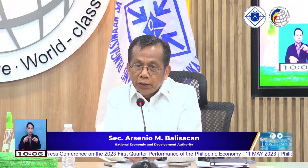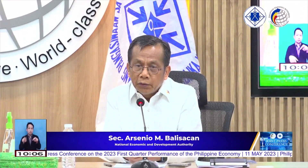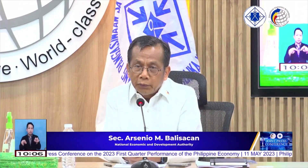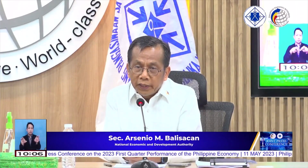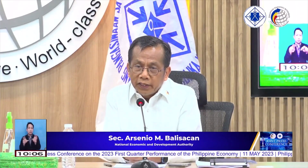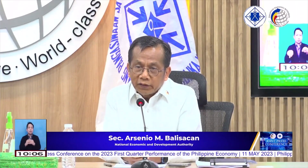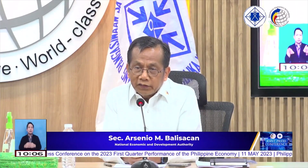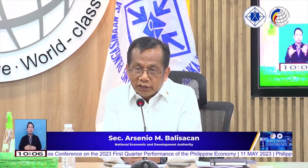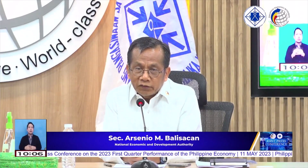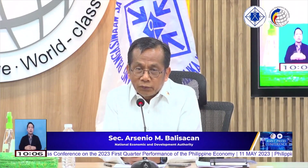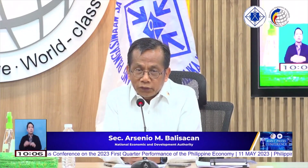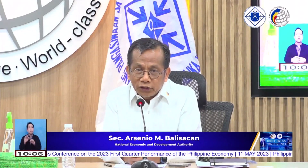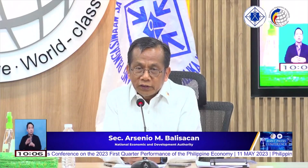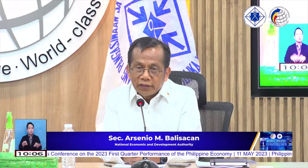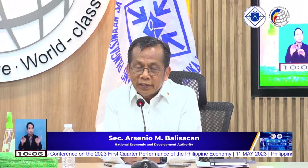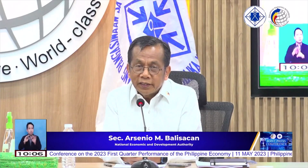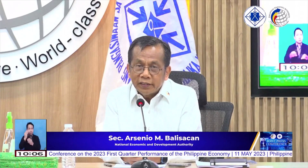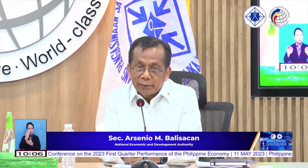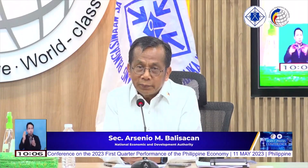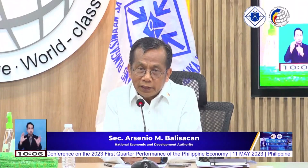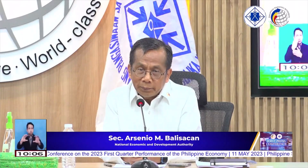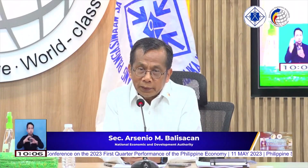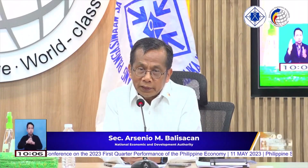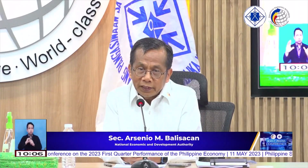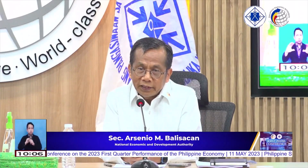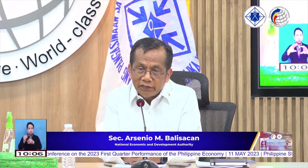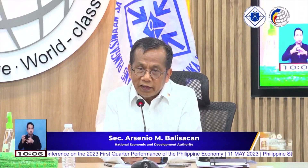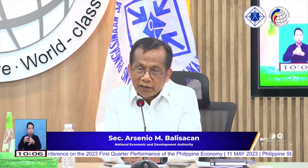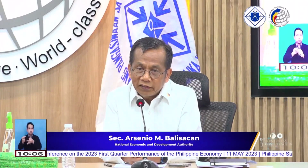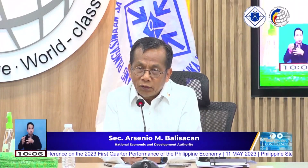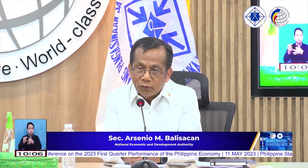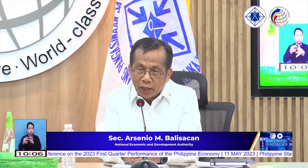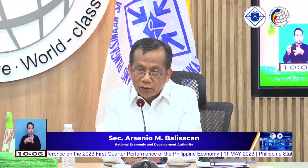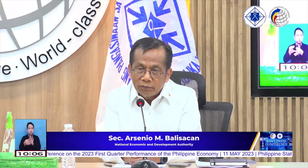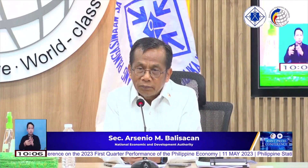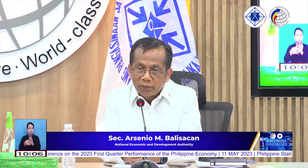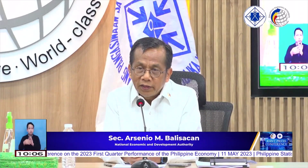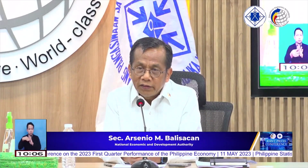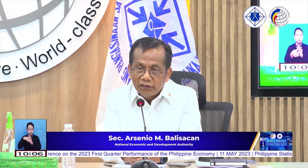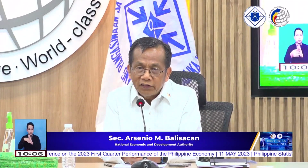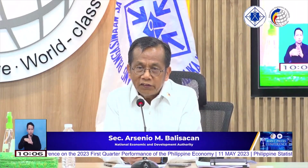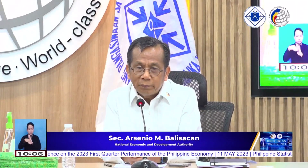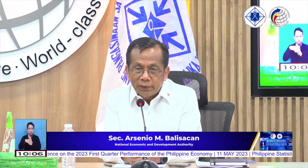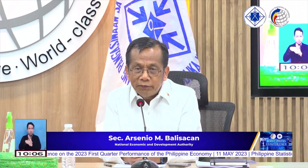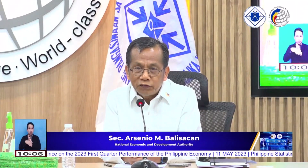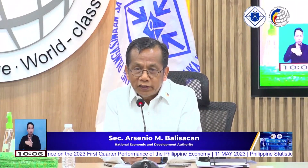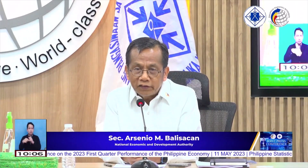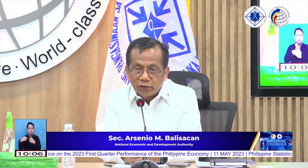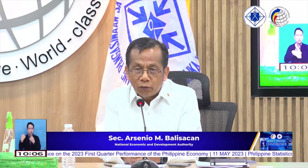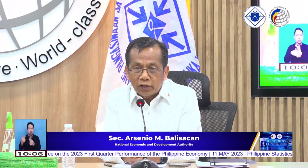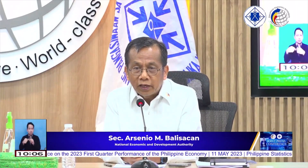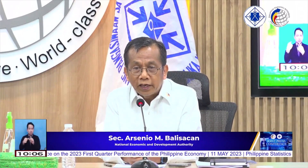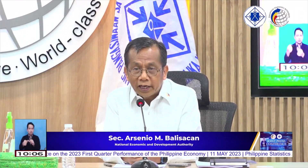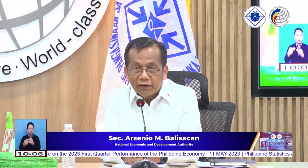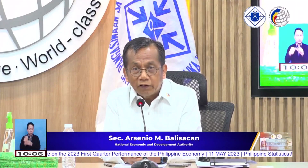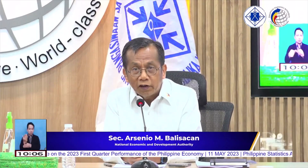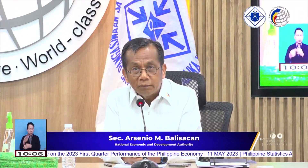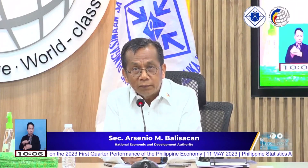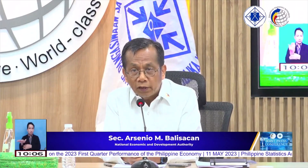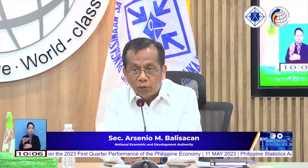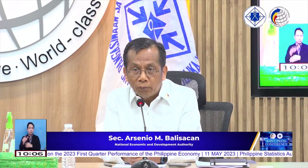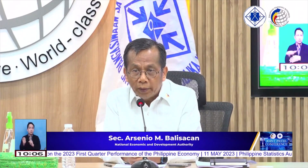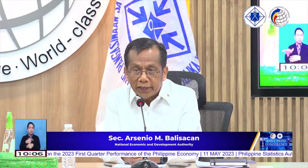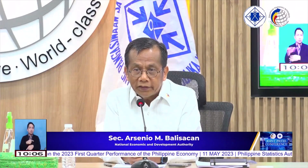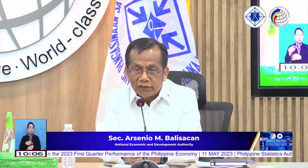2022, we need to exercise caution in interpreting this as a slowdown, since the previous year's growth came from a